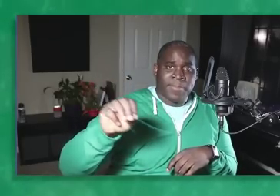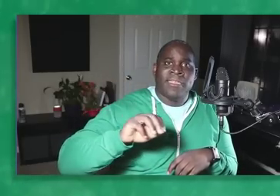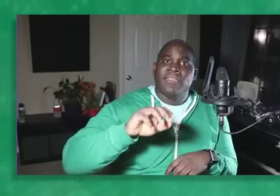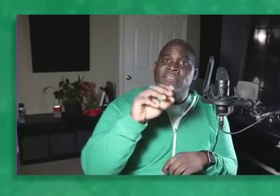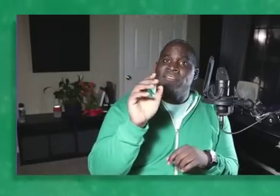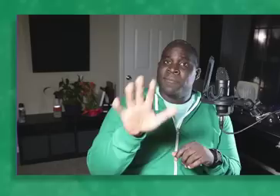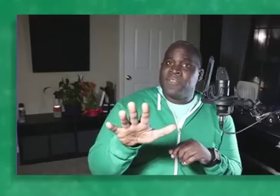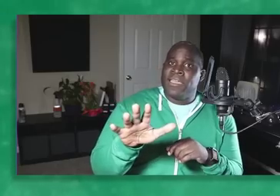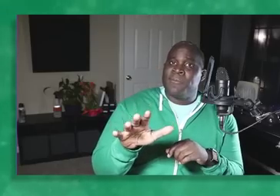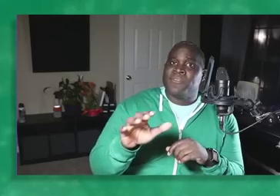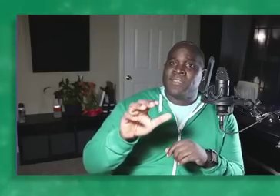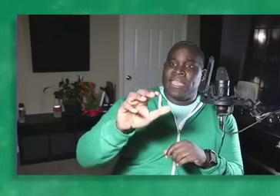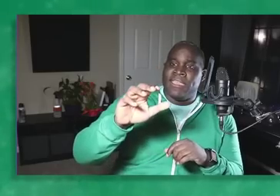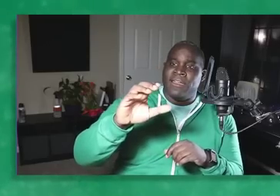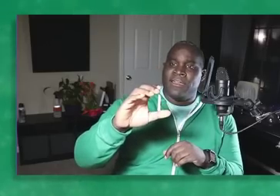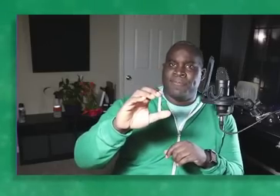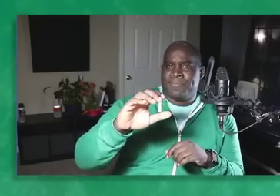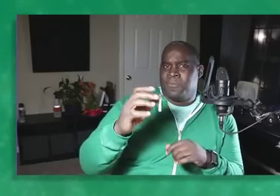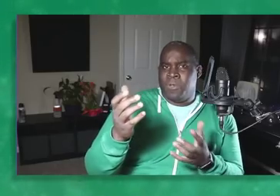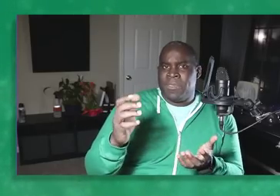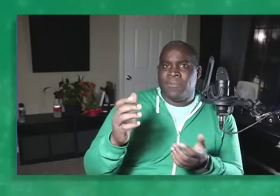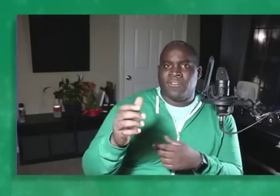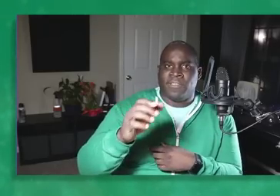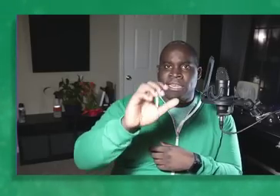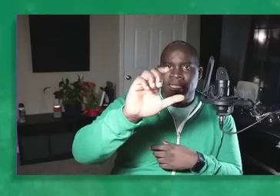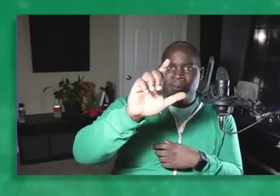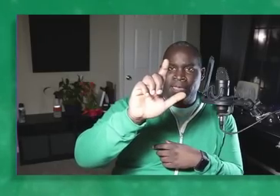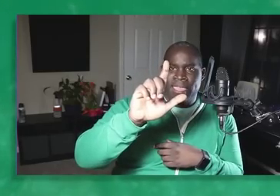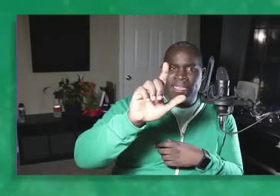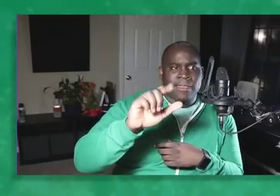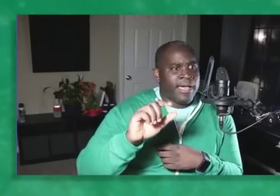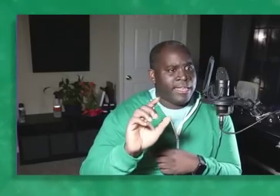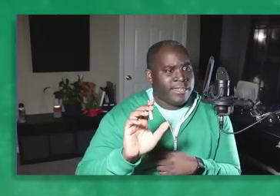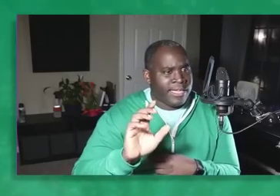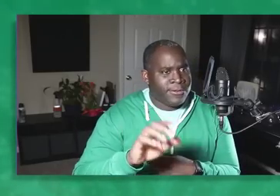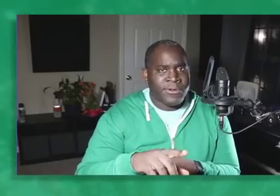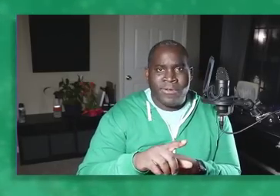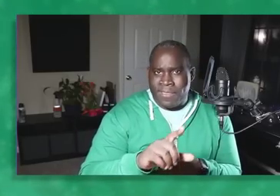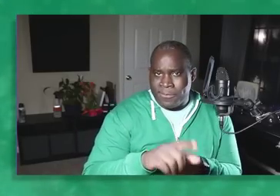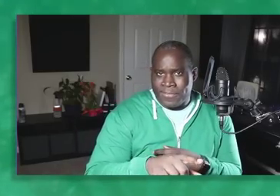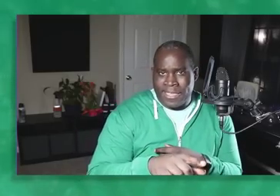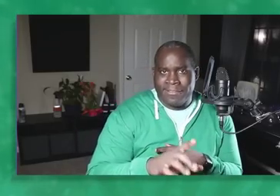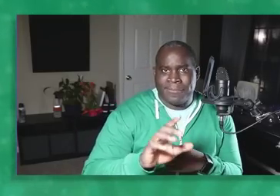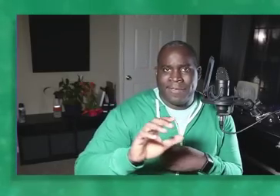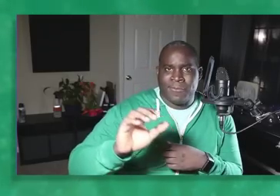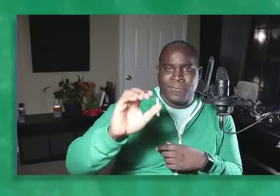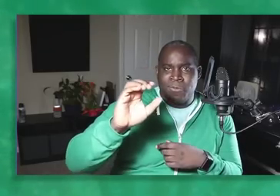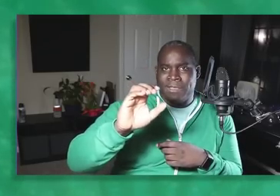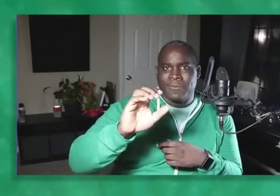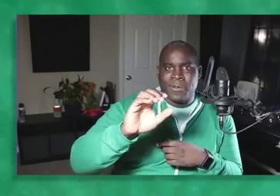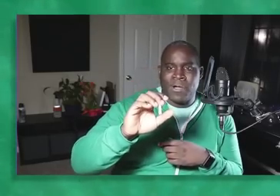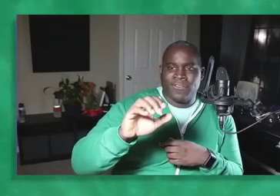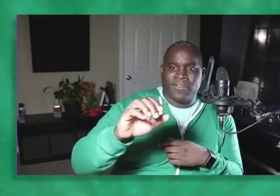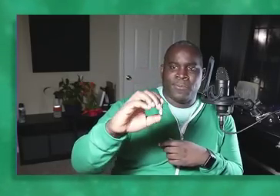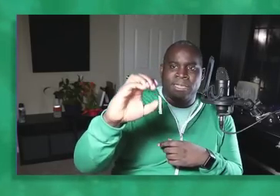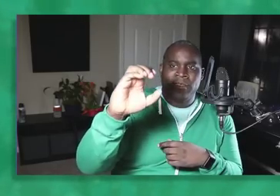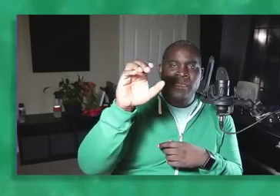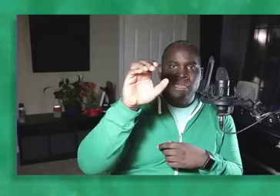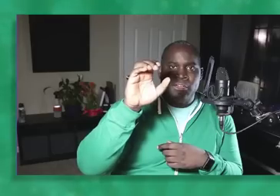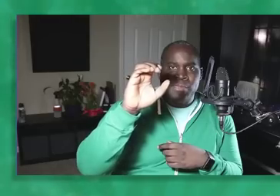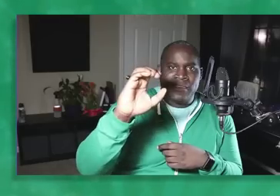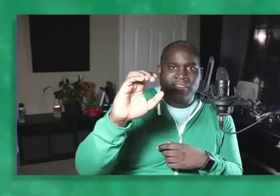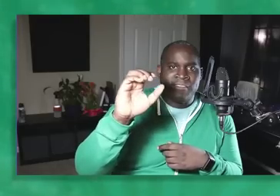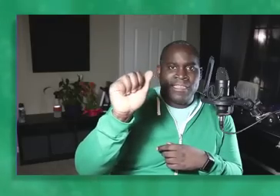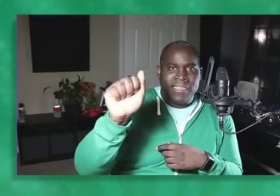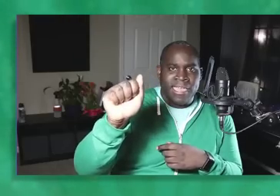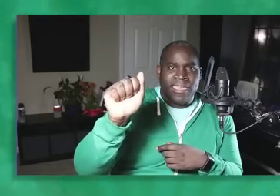C-A-L-L-U-M. Sometimes in a, when people are signing, and I don't know if that was the case. We'll have to rewatch this, but